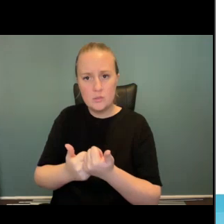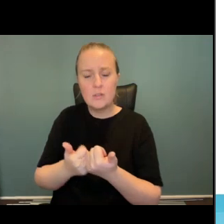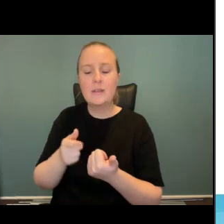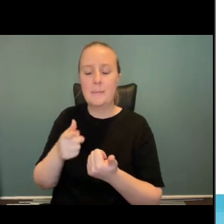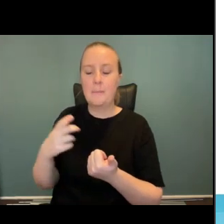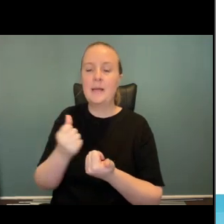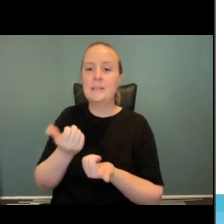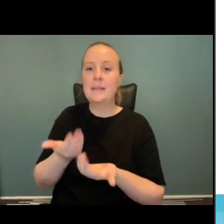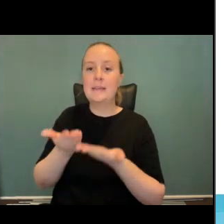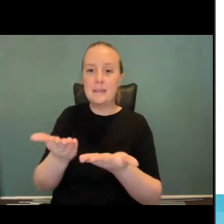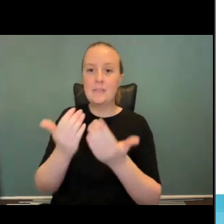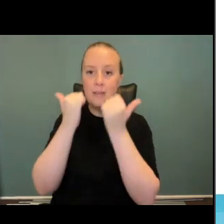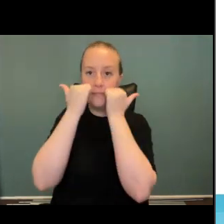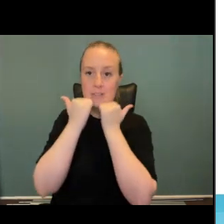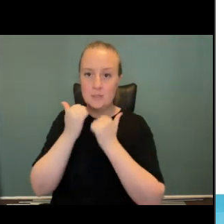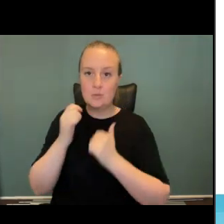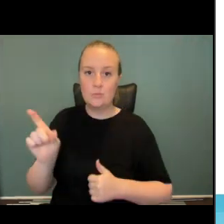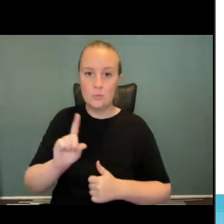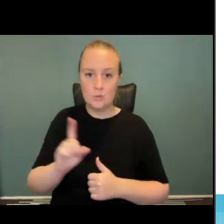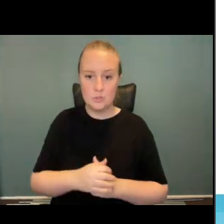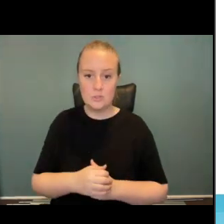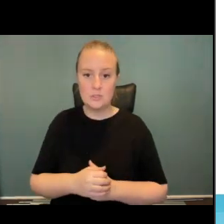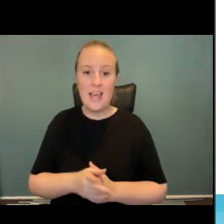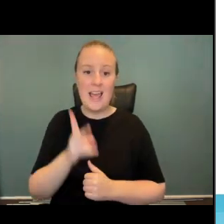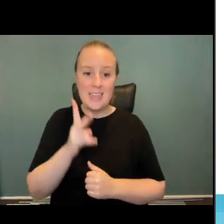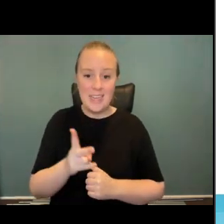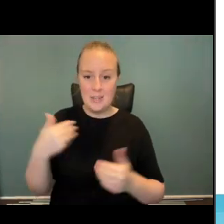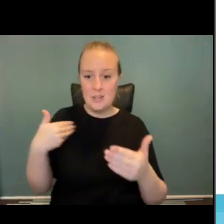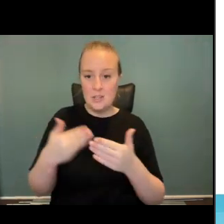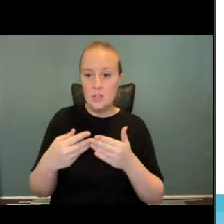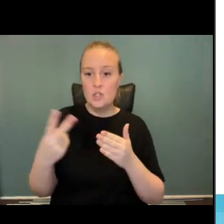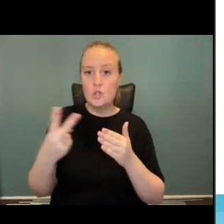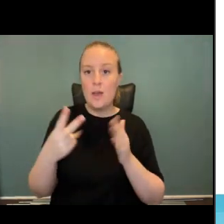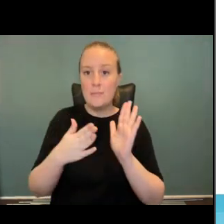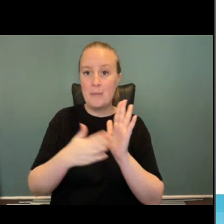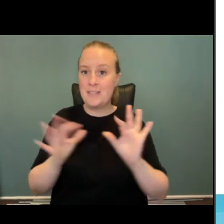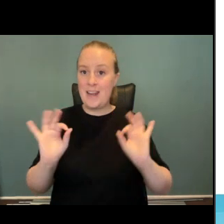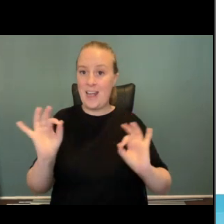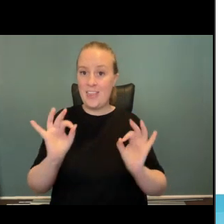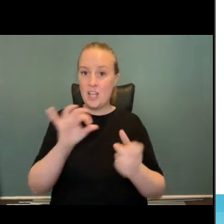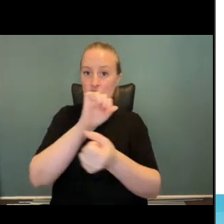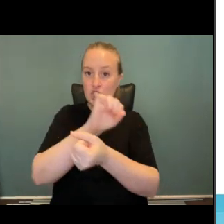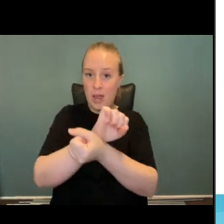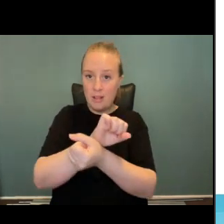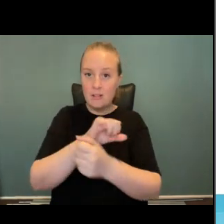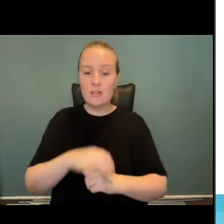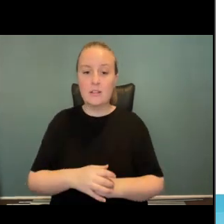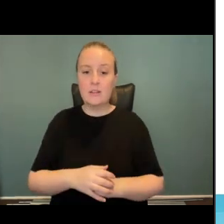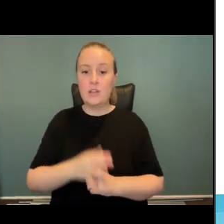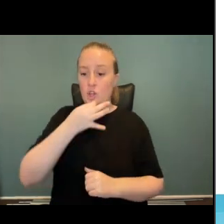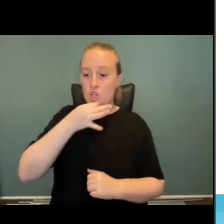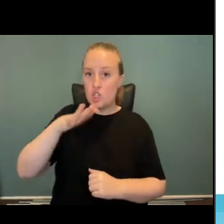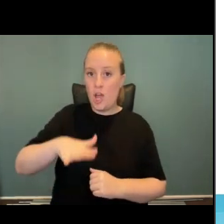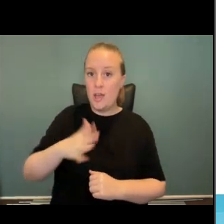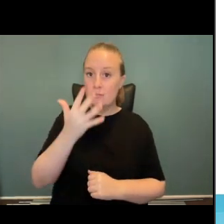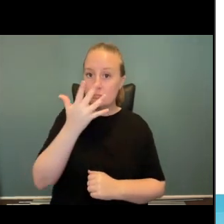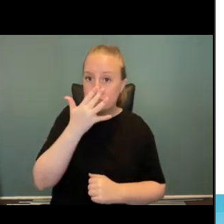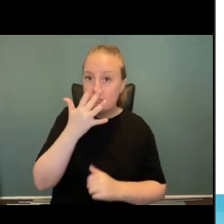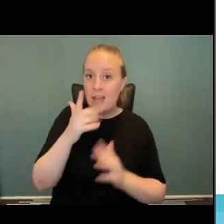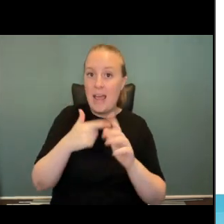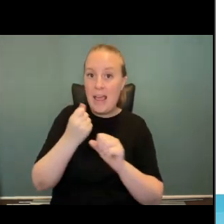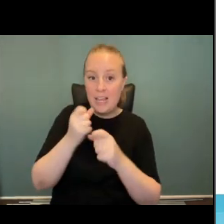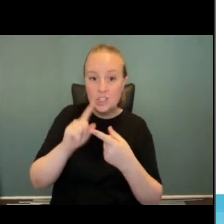not serving a jail sentence exceeding 12 months. The child is not 18 years of age or older. Again, there is exceptions